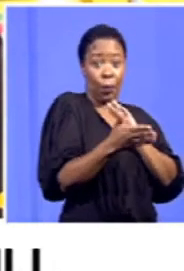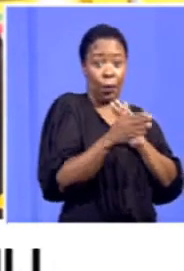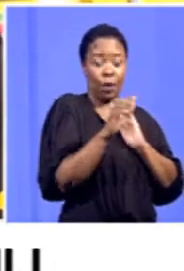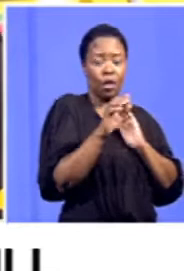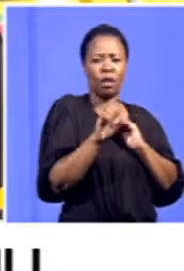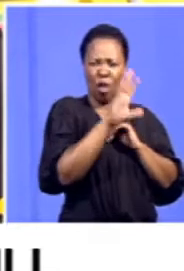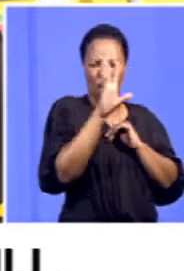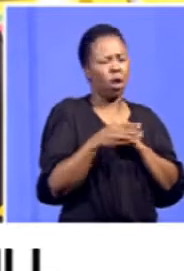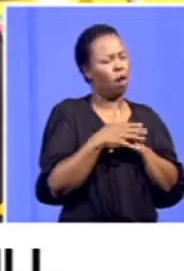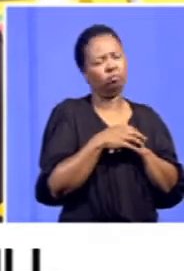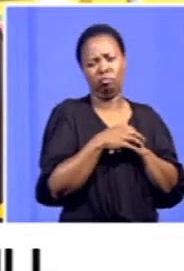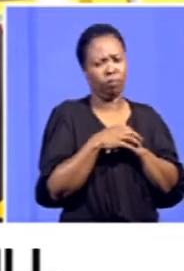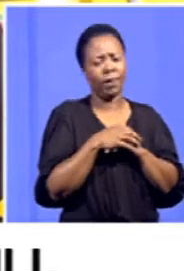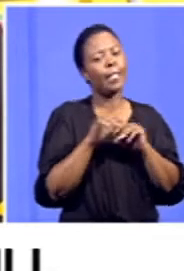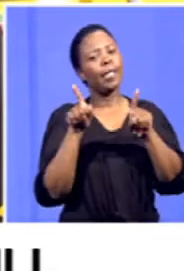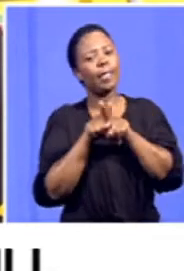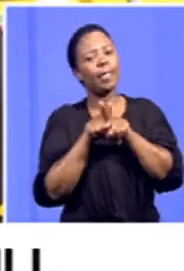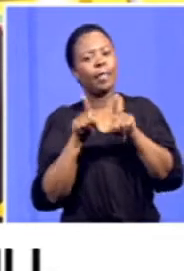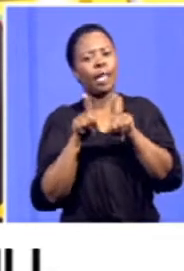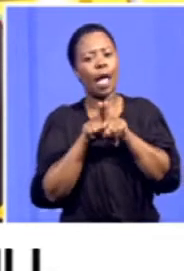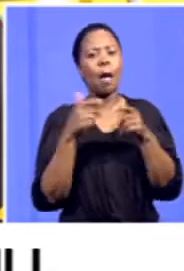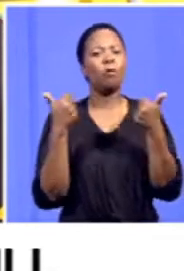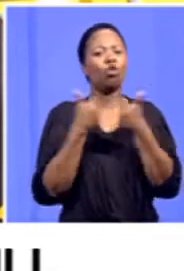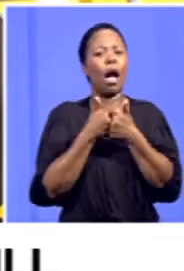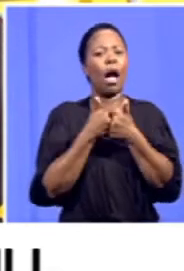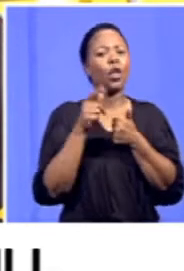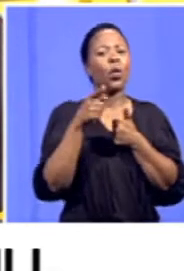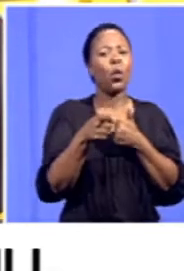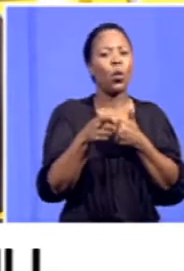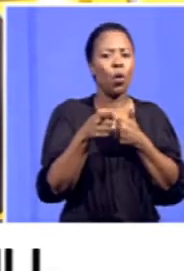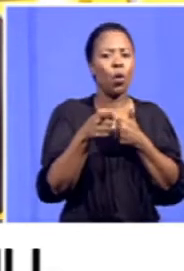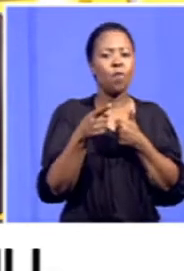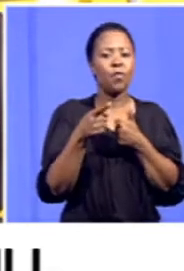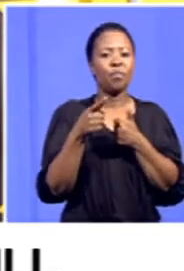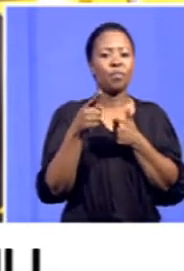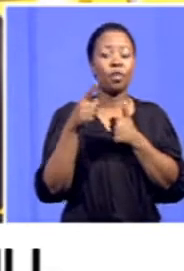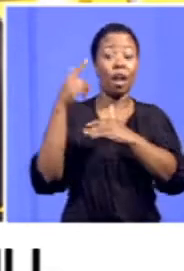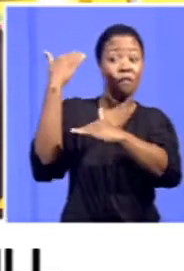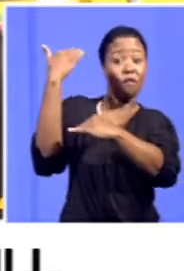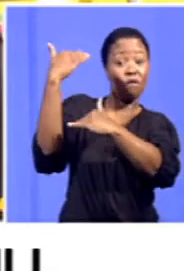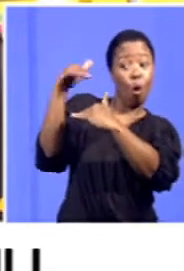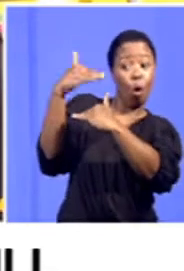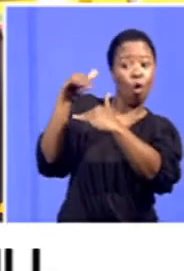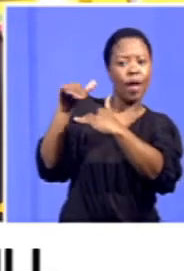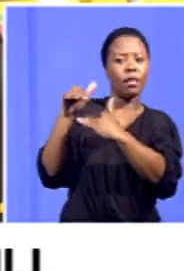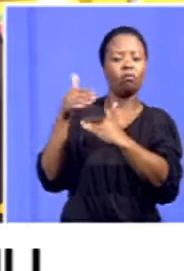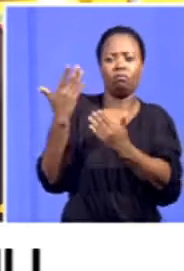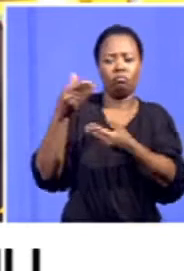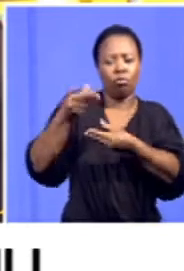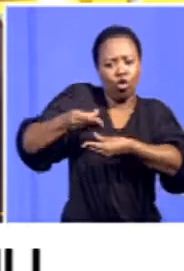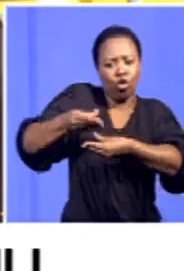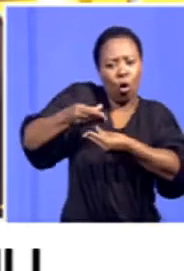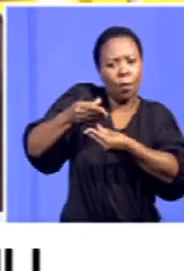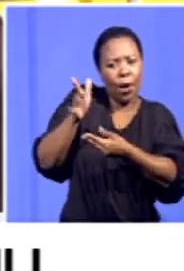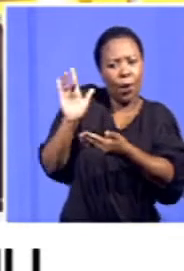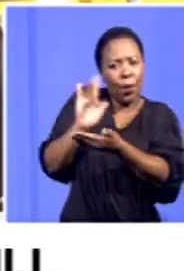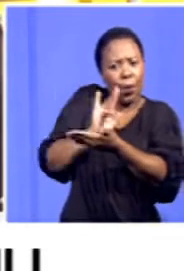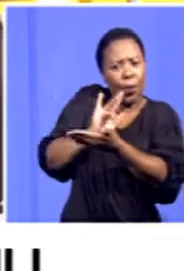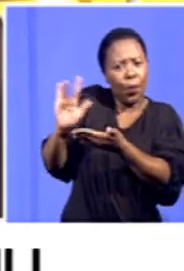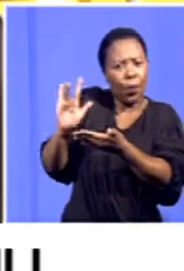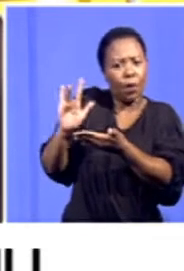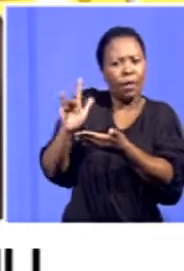Africa. Also, the challenge, of course, with employing foreign nationals who are undocumented specifically is that therefore they